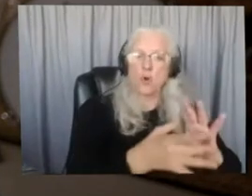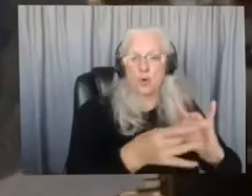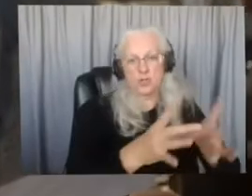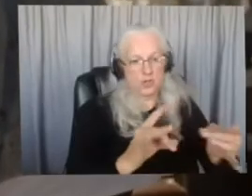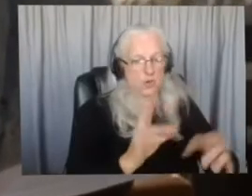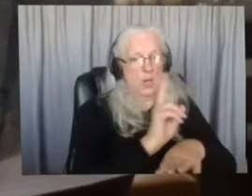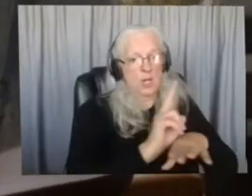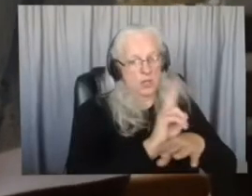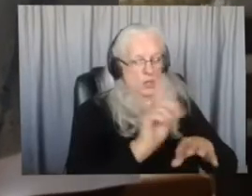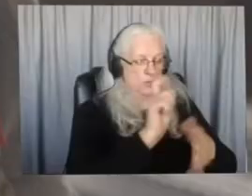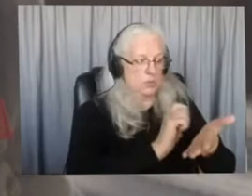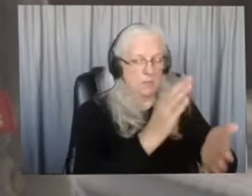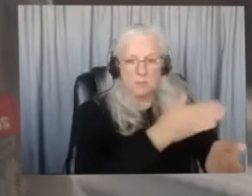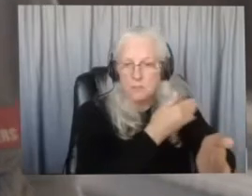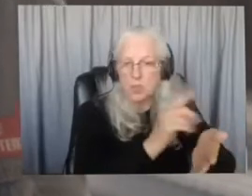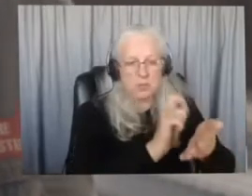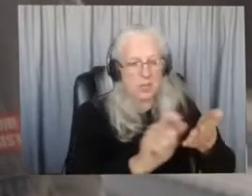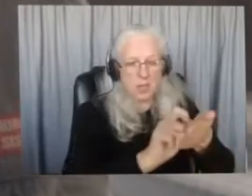creative.